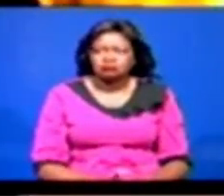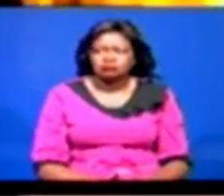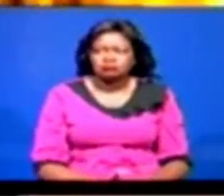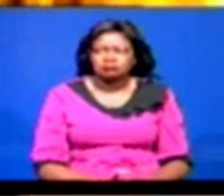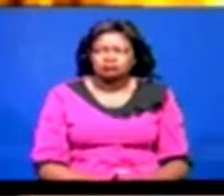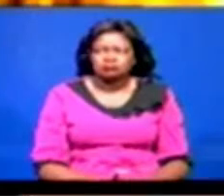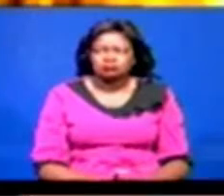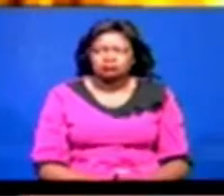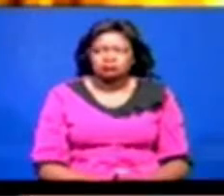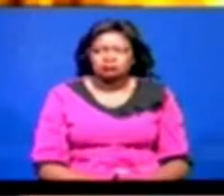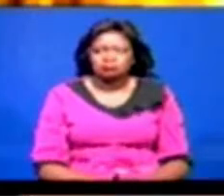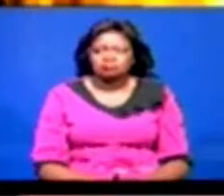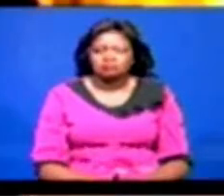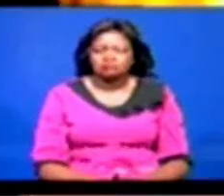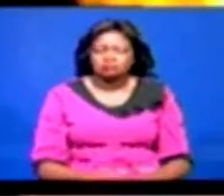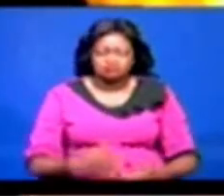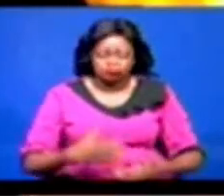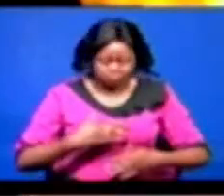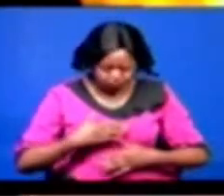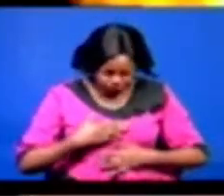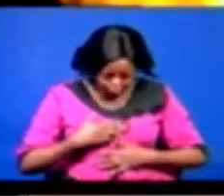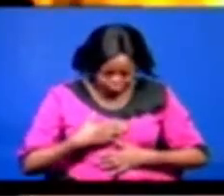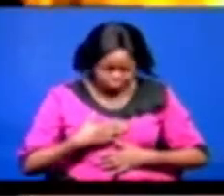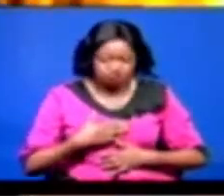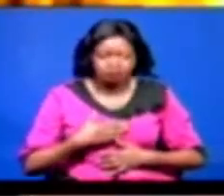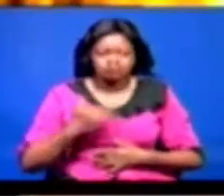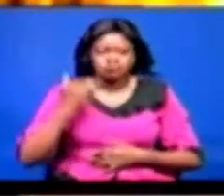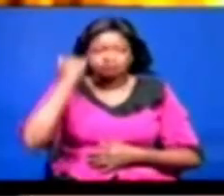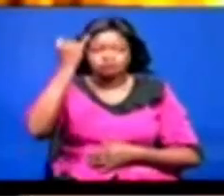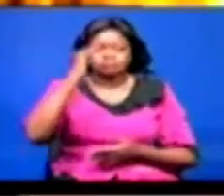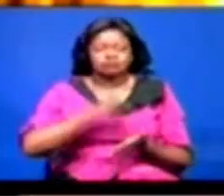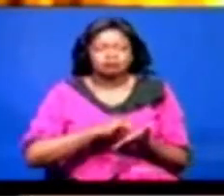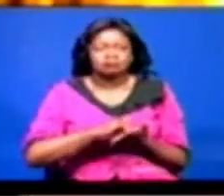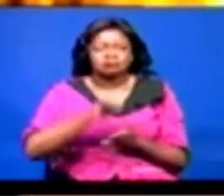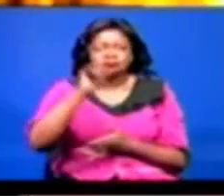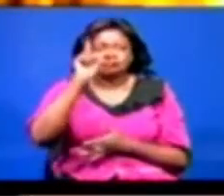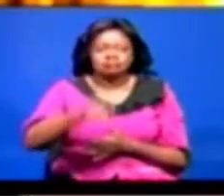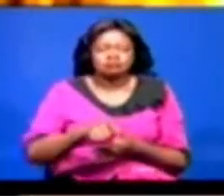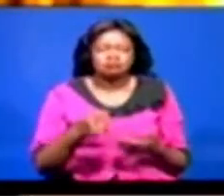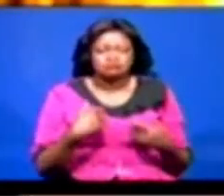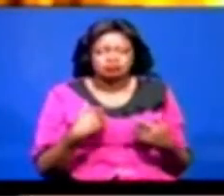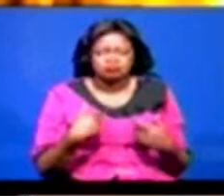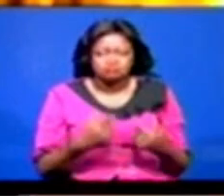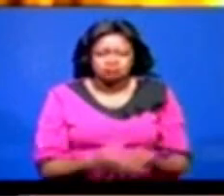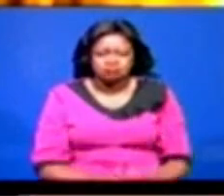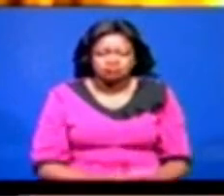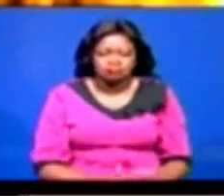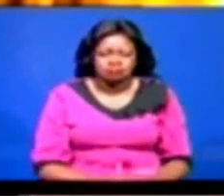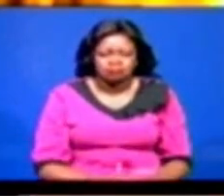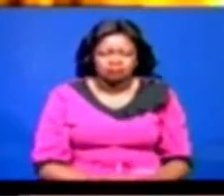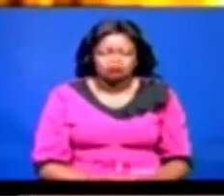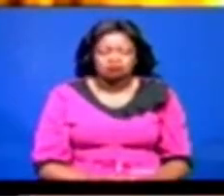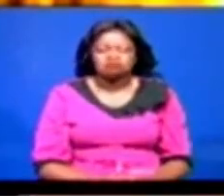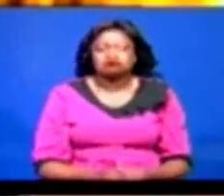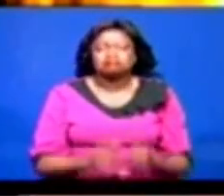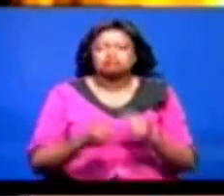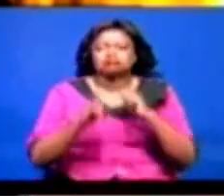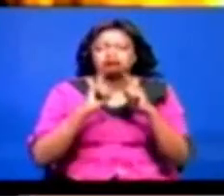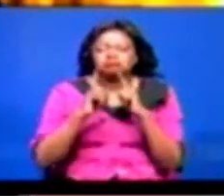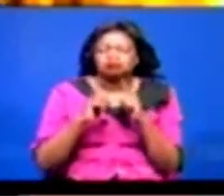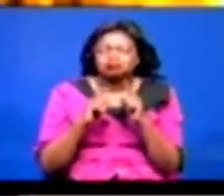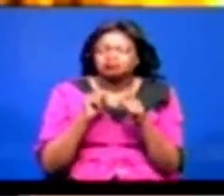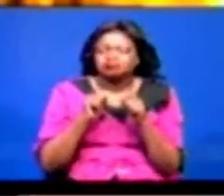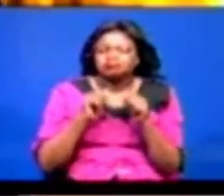And so, my lords and my ladies, the suggestion that we should have a plenary conversation about the result